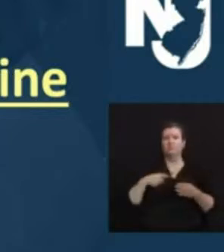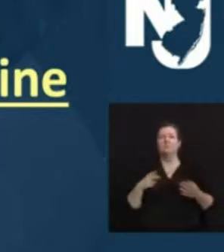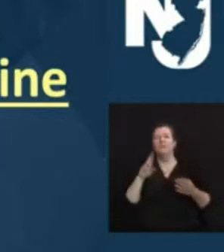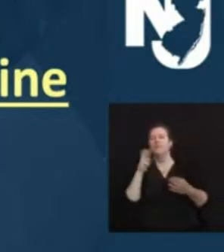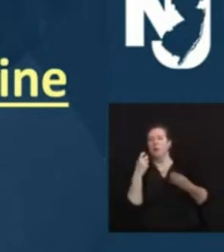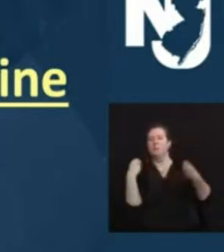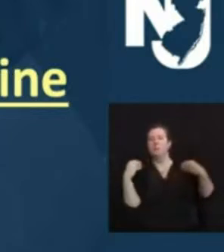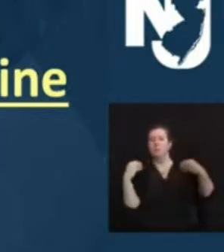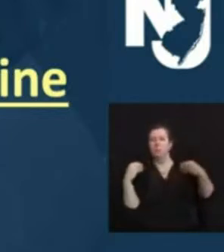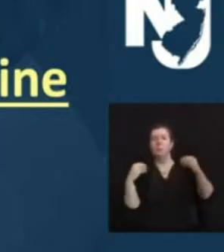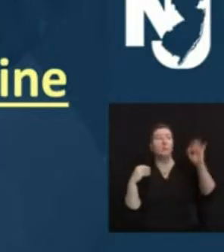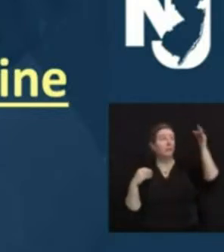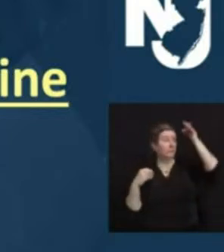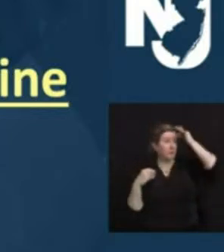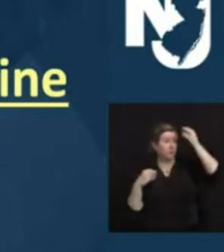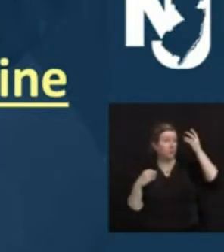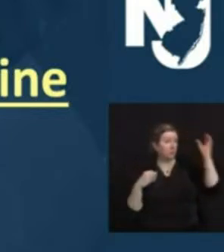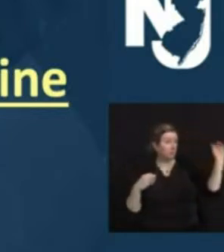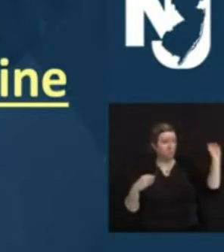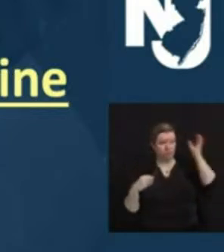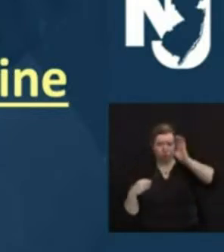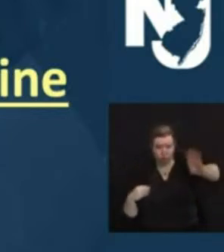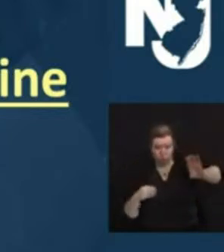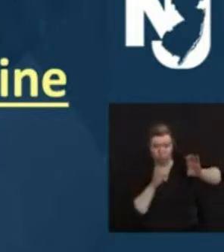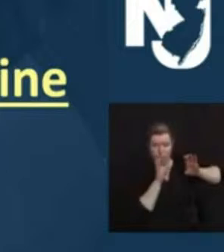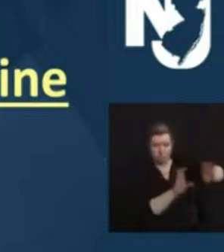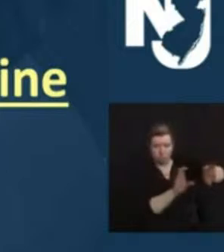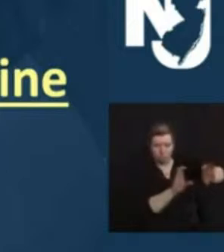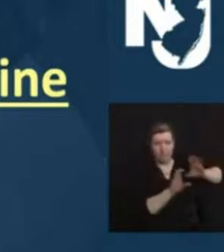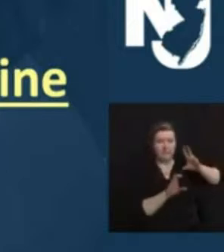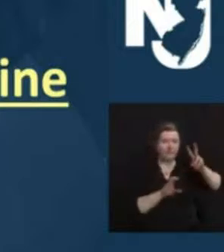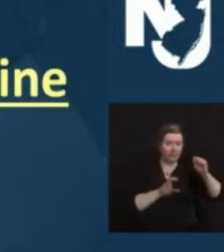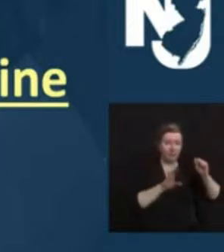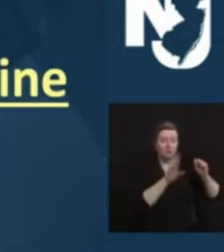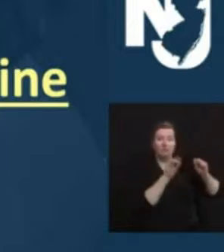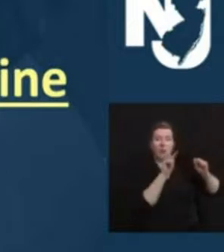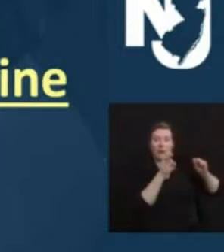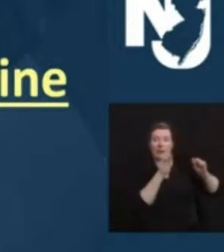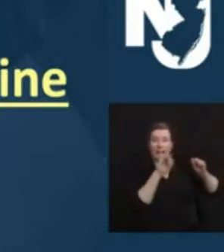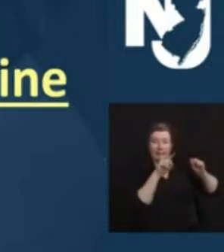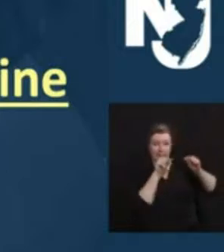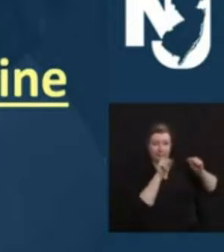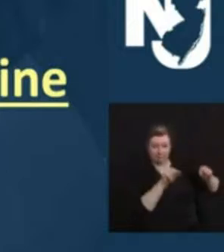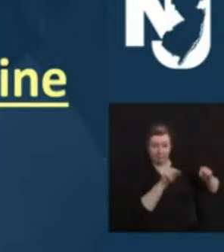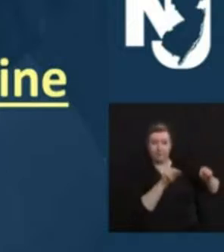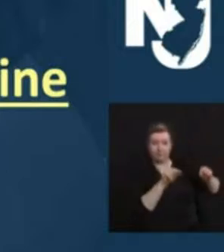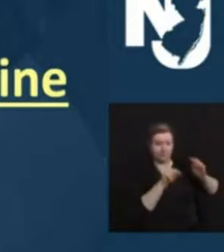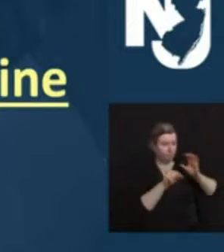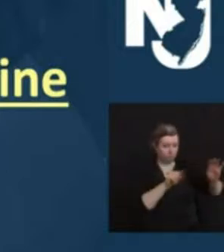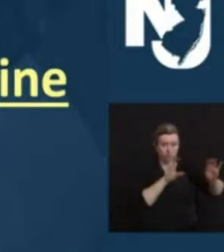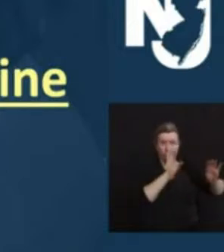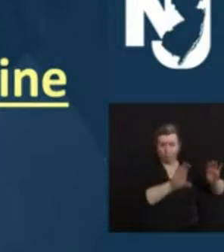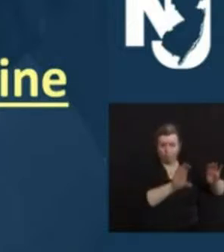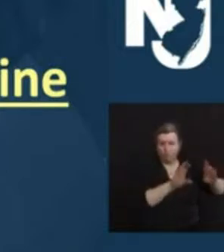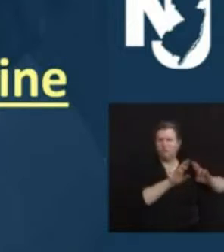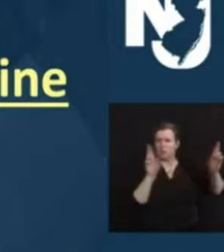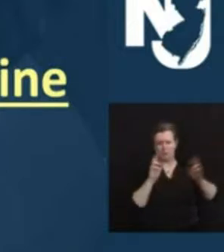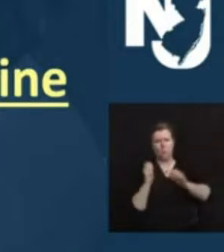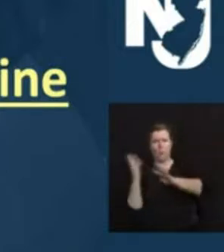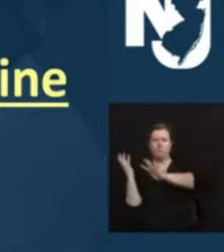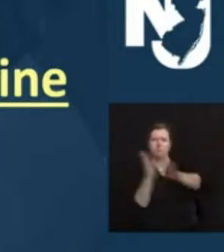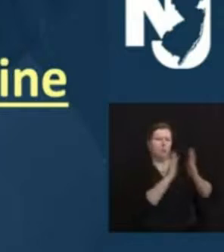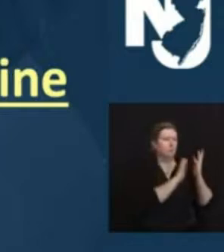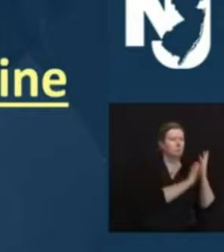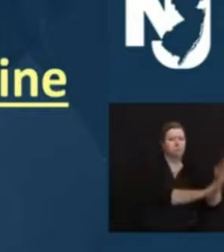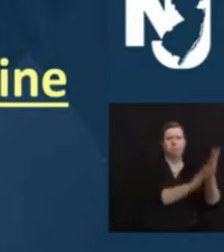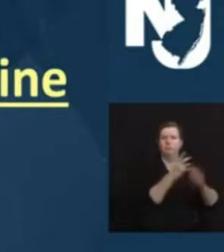federal government without tapping into the state supply. So this is an addition to our state supply. I had the